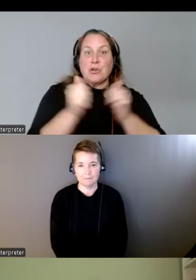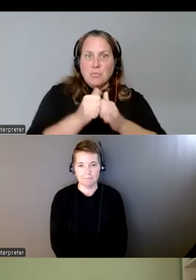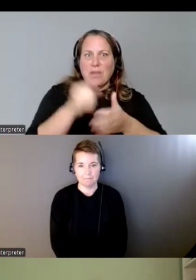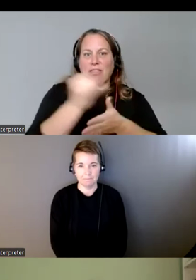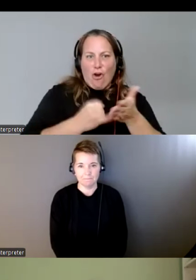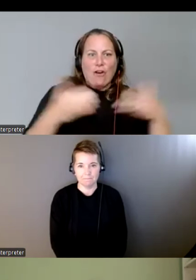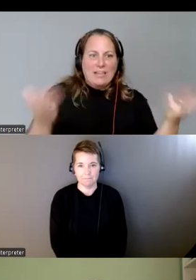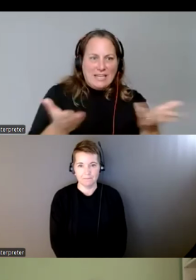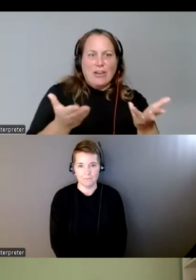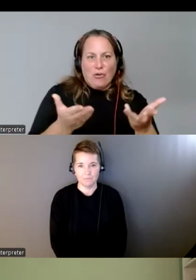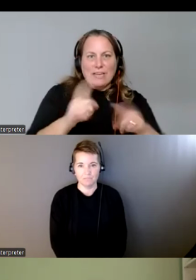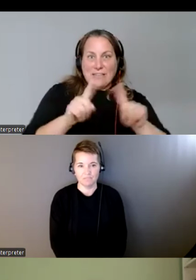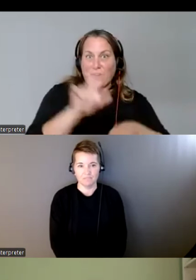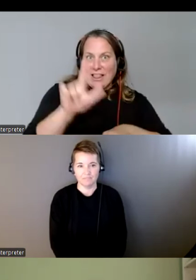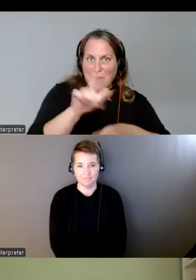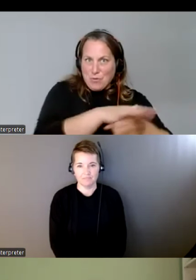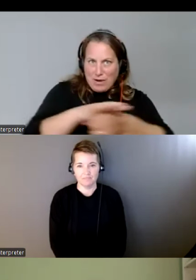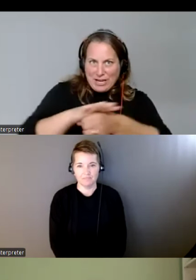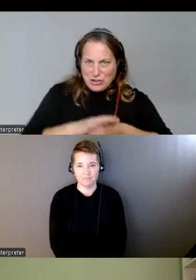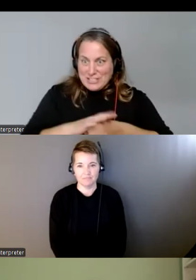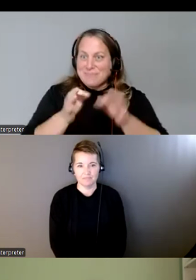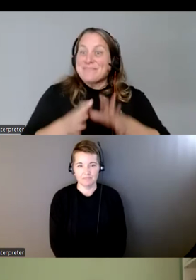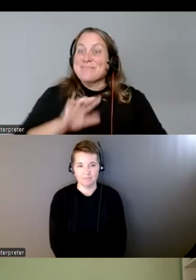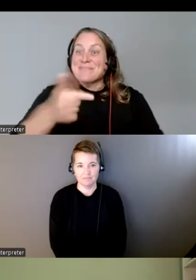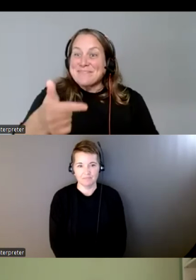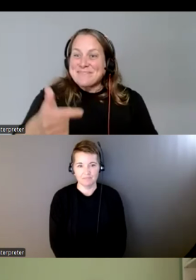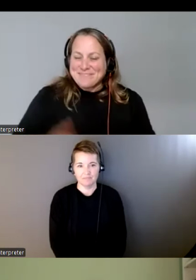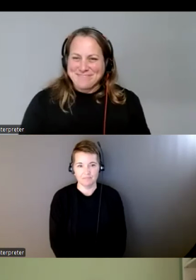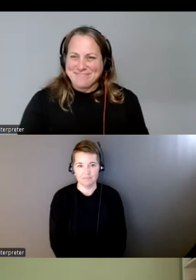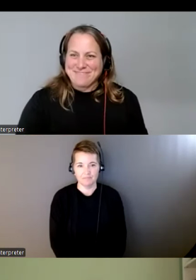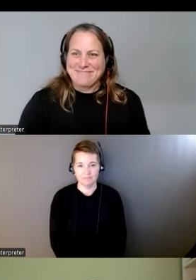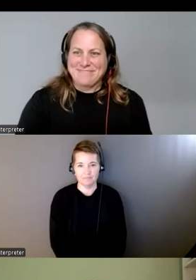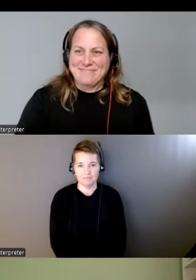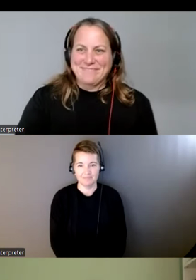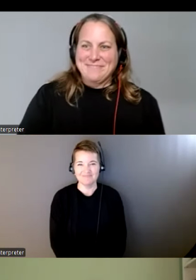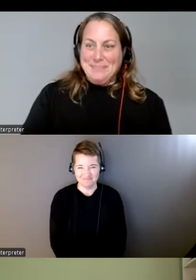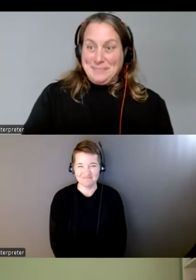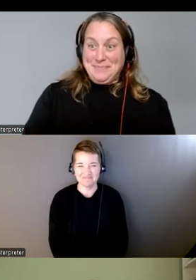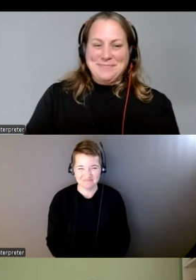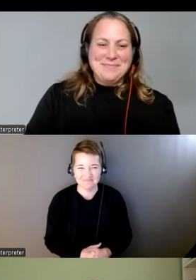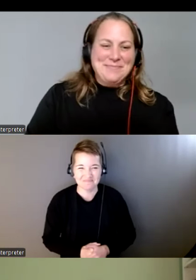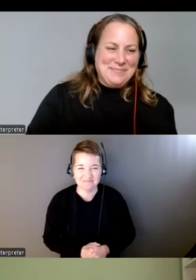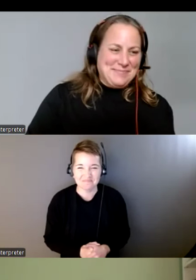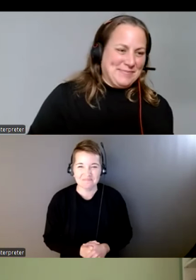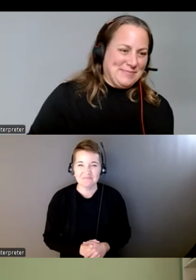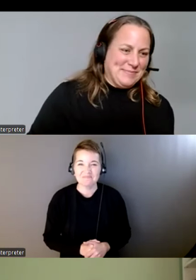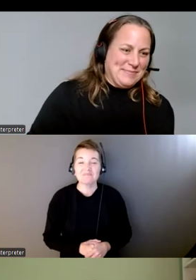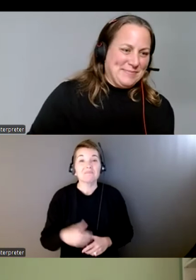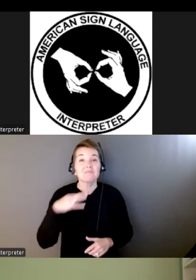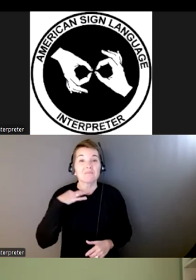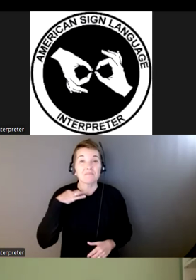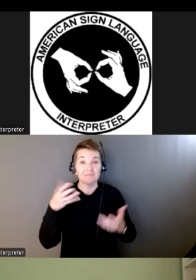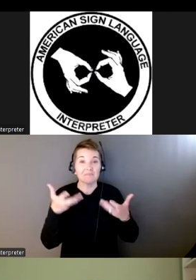in library branches. The deadline is September 30th for the applications. An important thing is